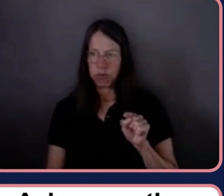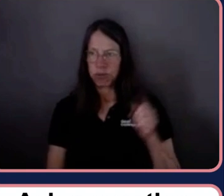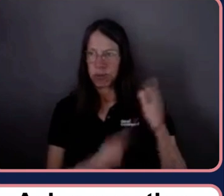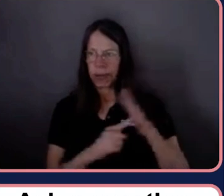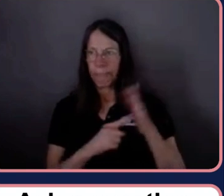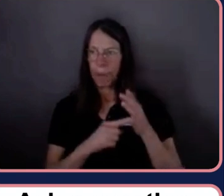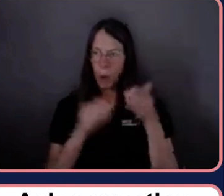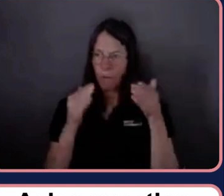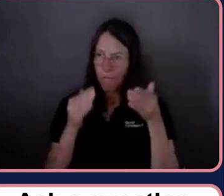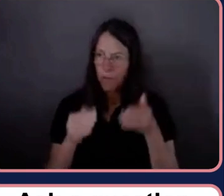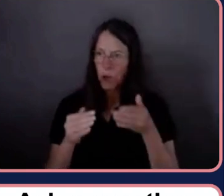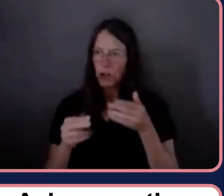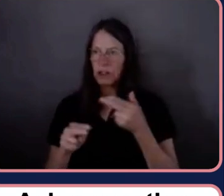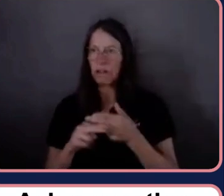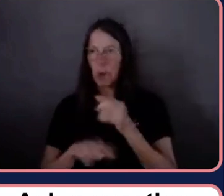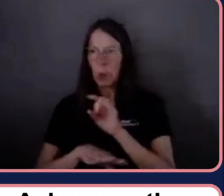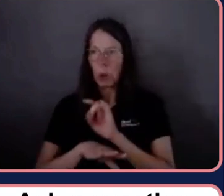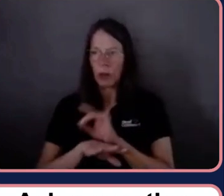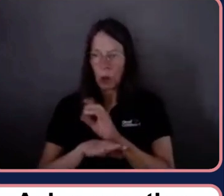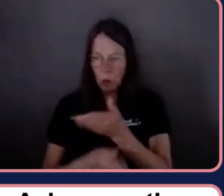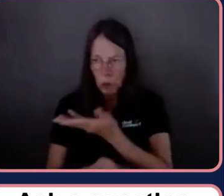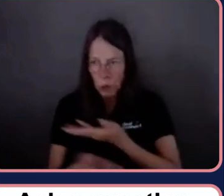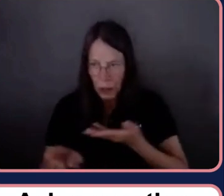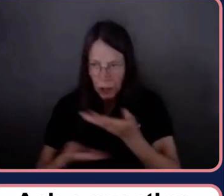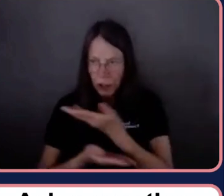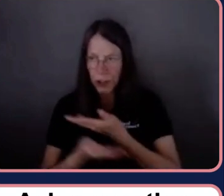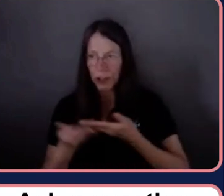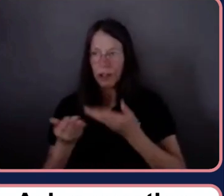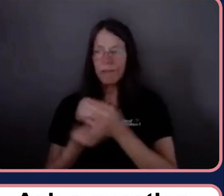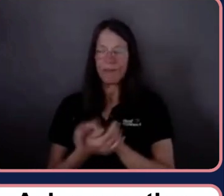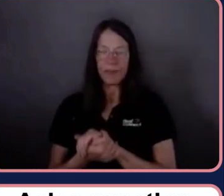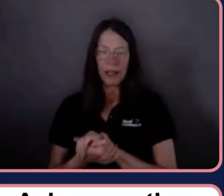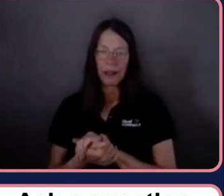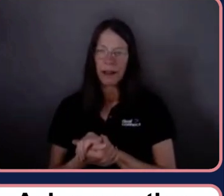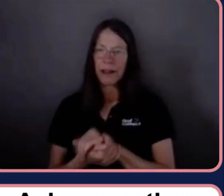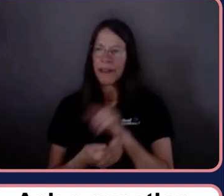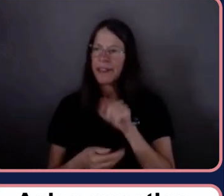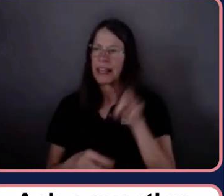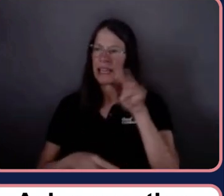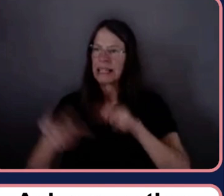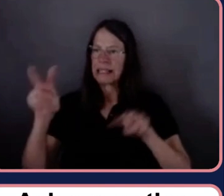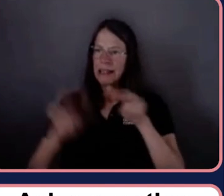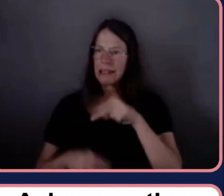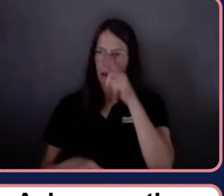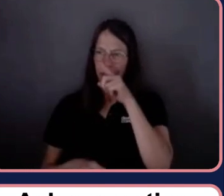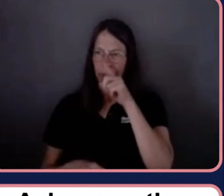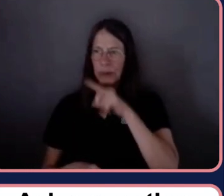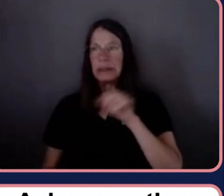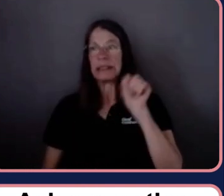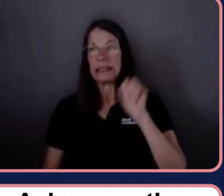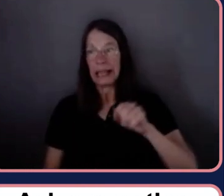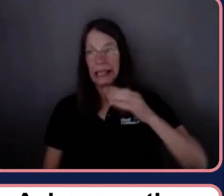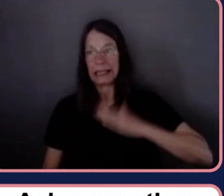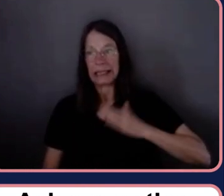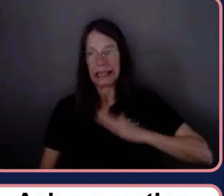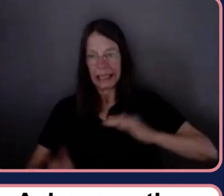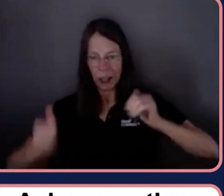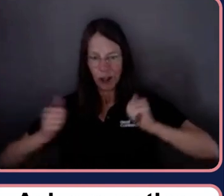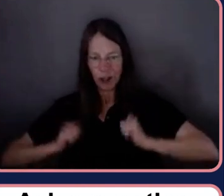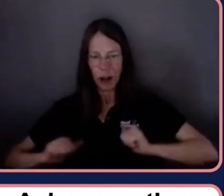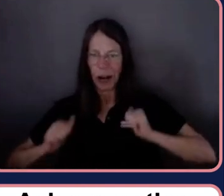did as part of the review. Clearly, these assessors will need to be trained